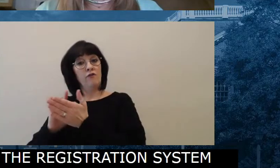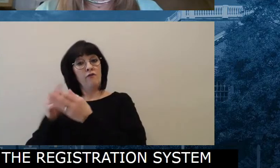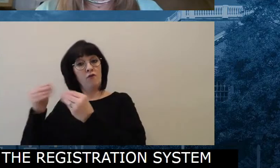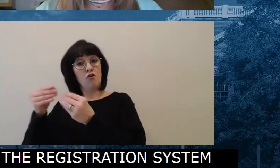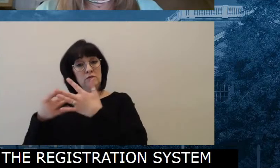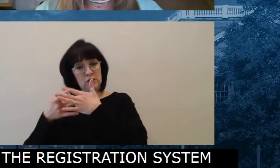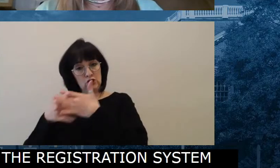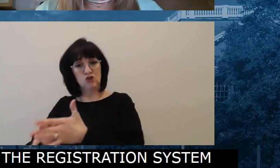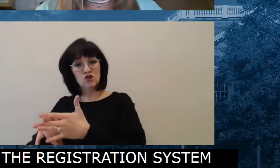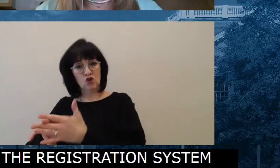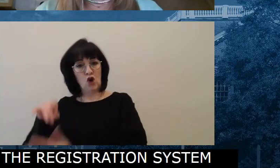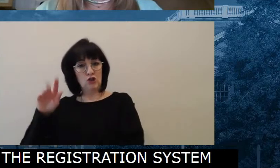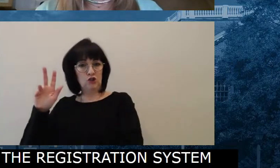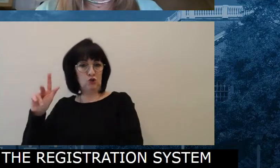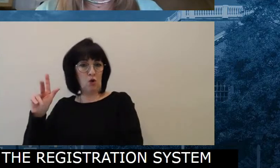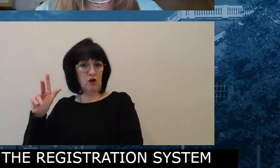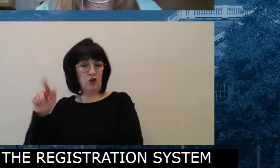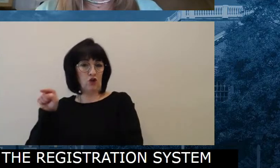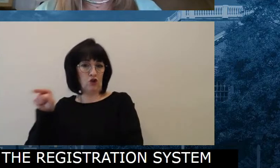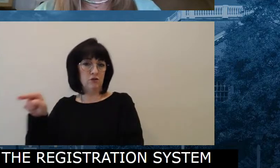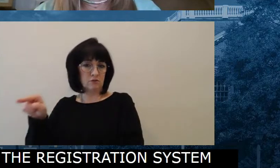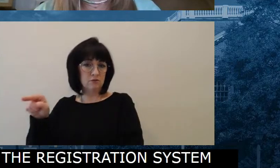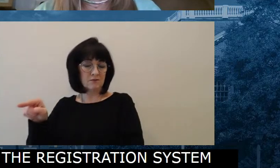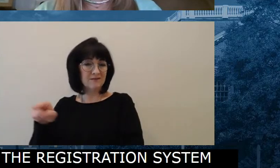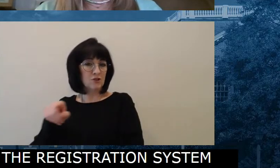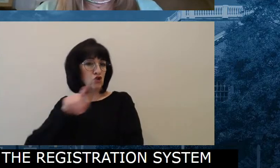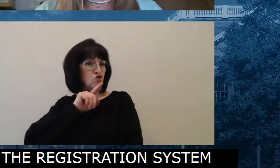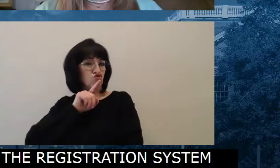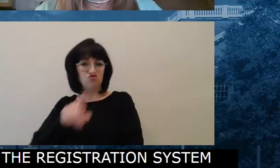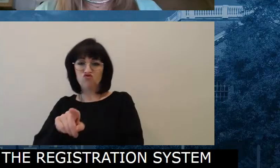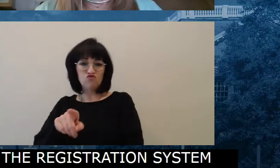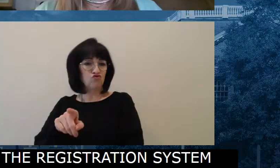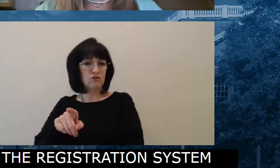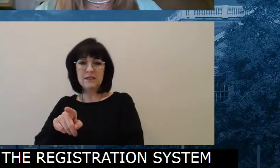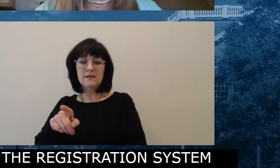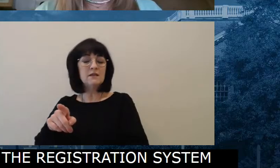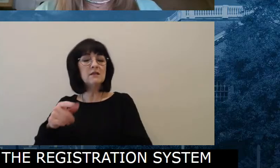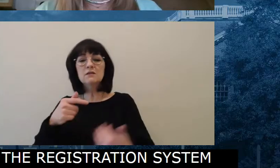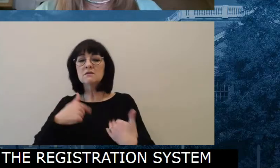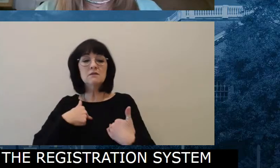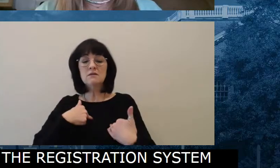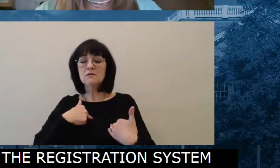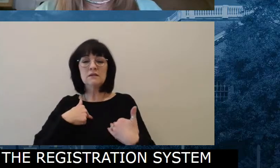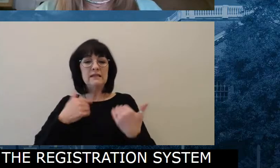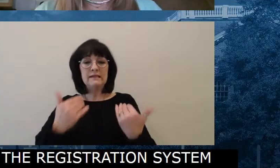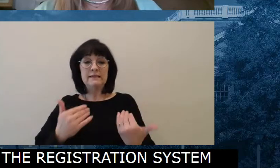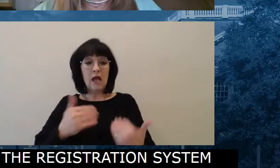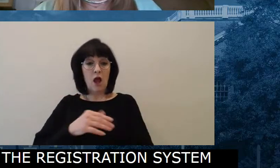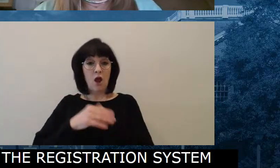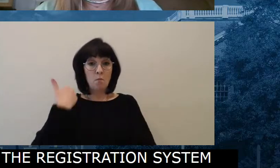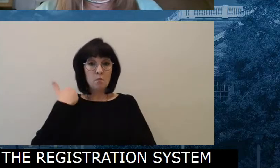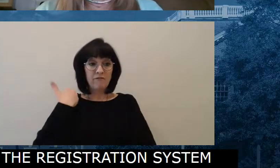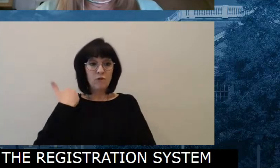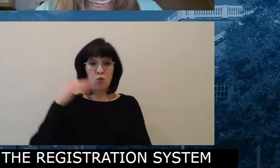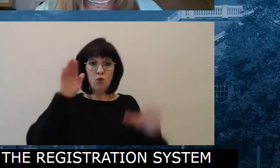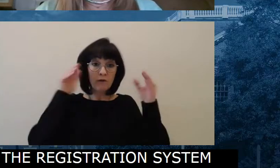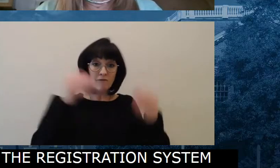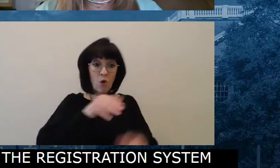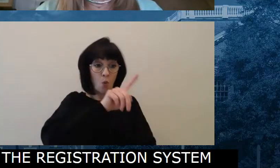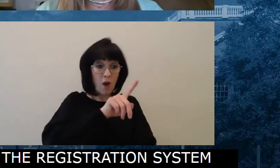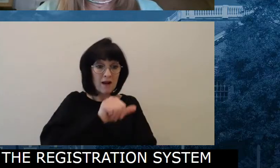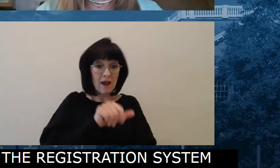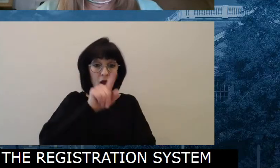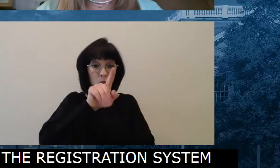get out of the 1A, 1B, 1C perspective and just accelerate putting vaccines